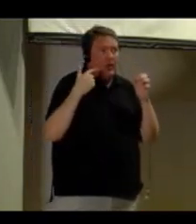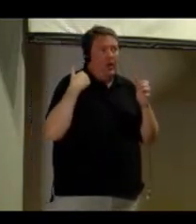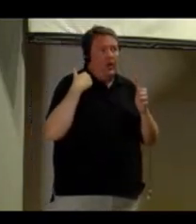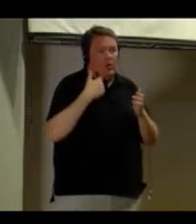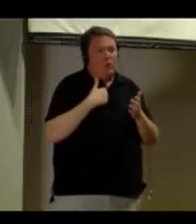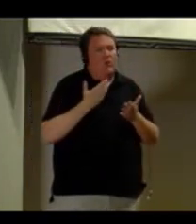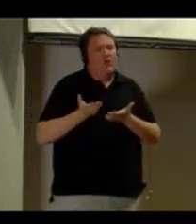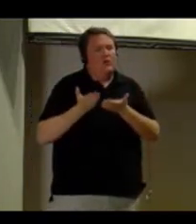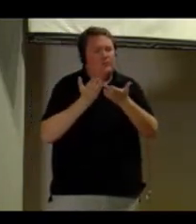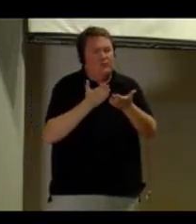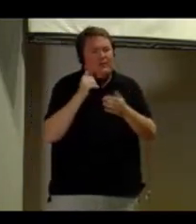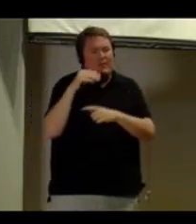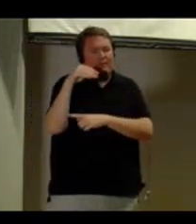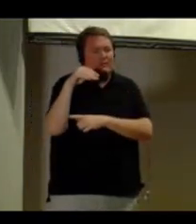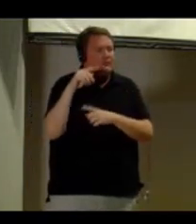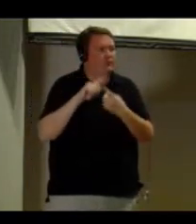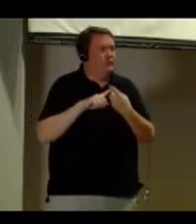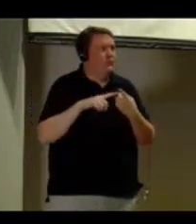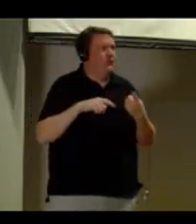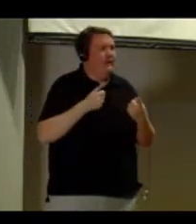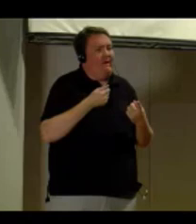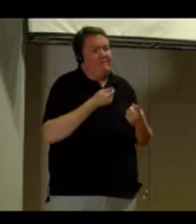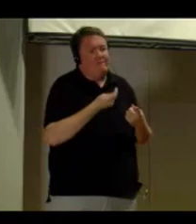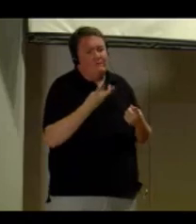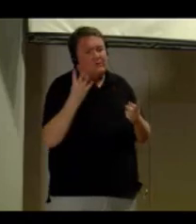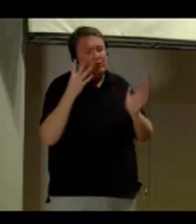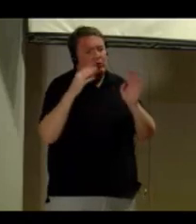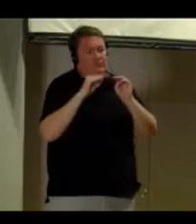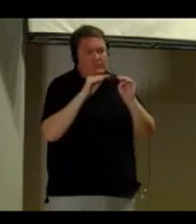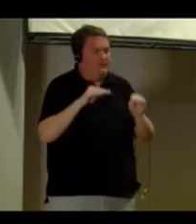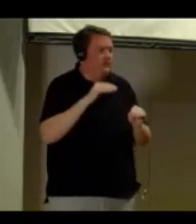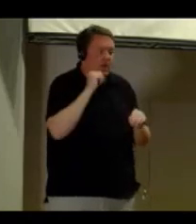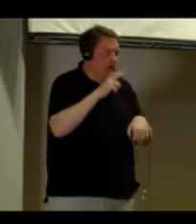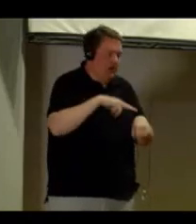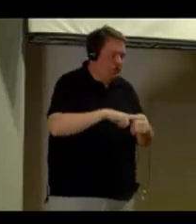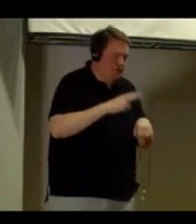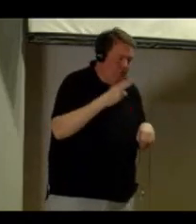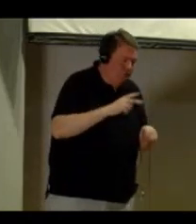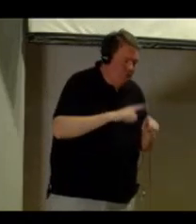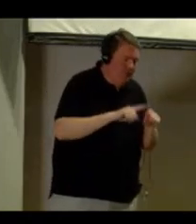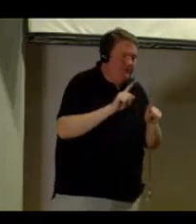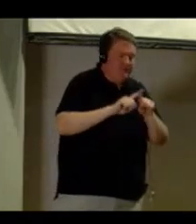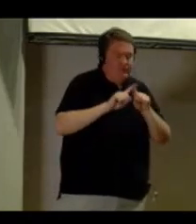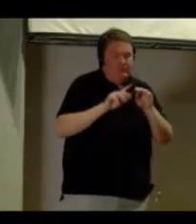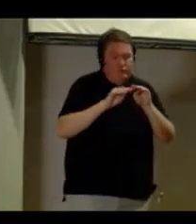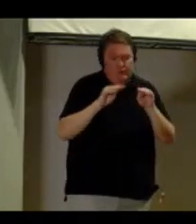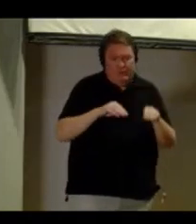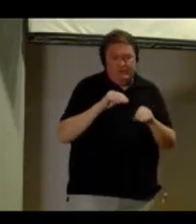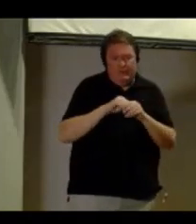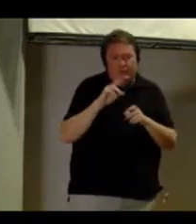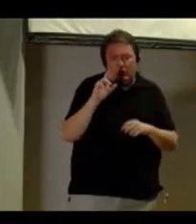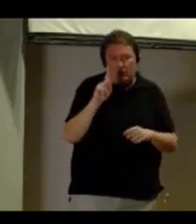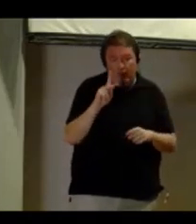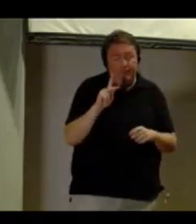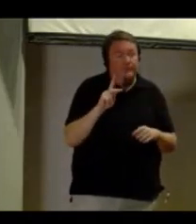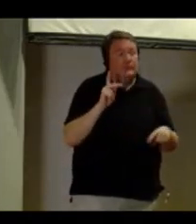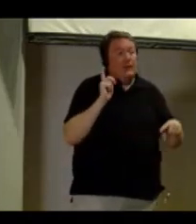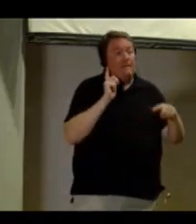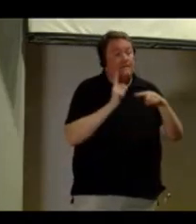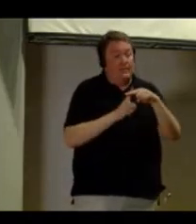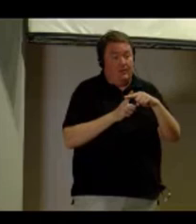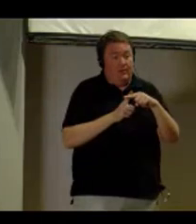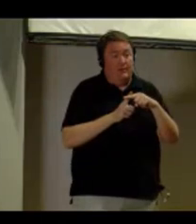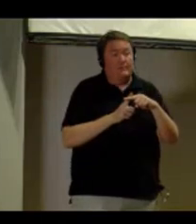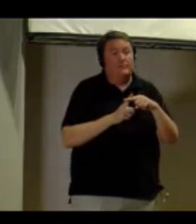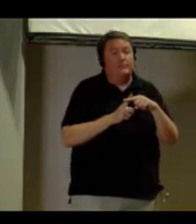we're taking it to a couple of museums, not natural history museums, but museums in the UK. But we're also taking it